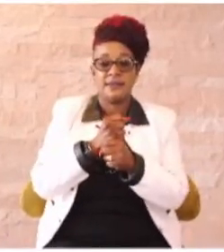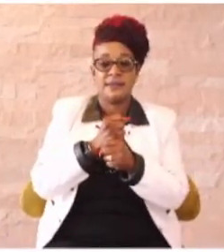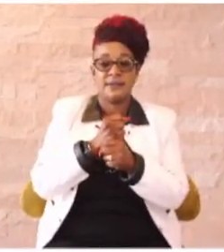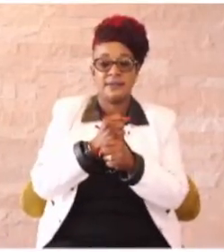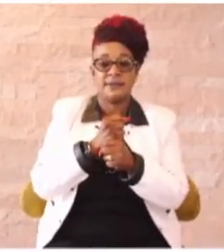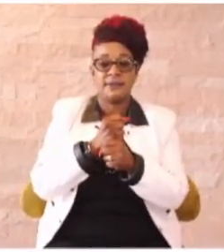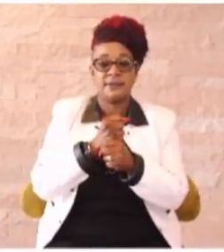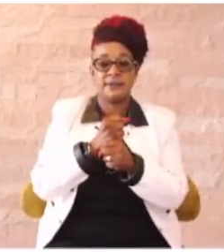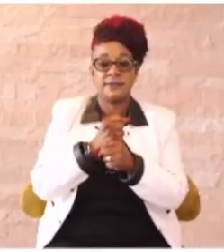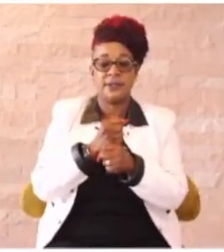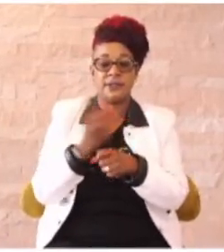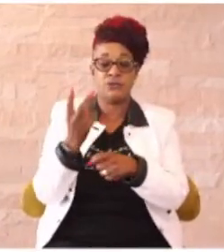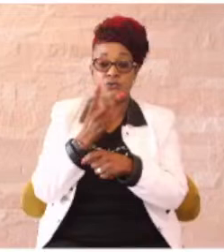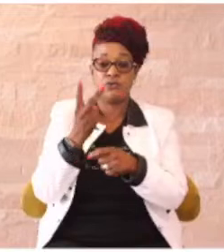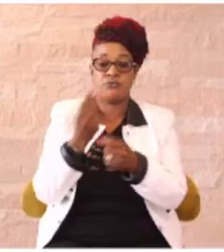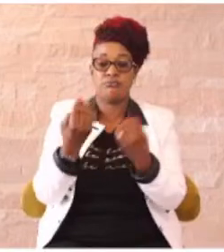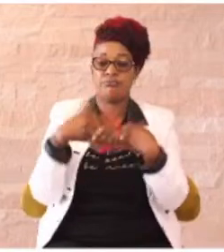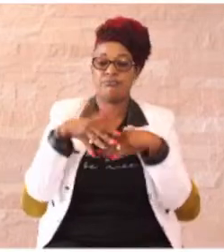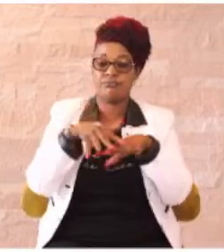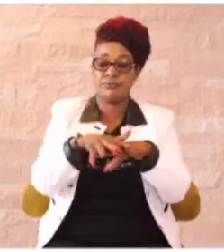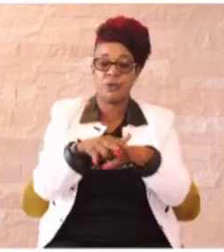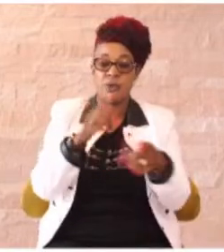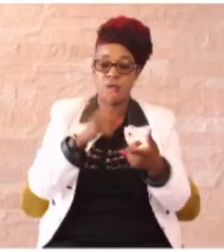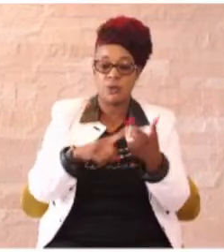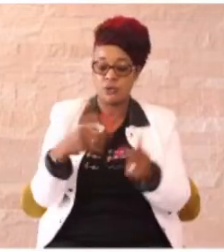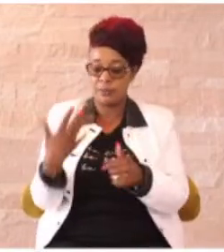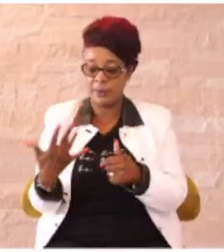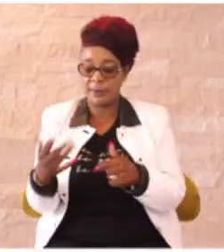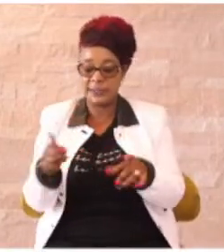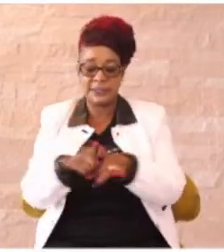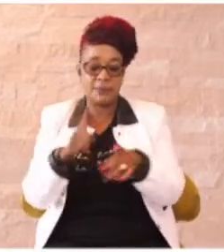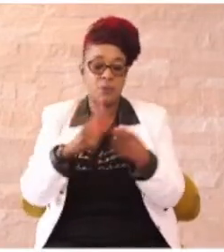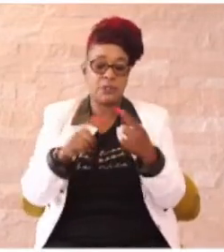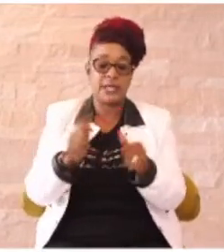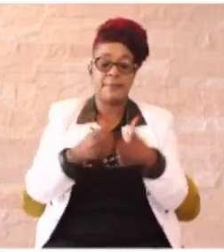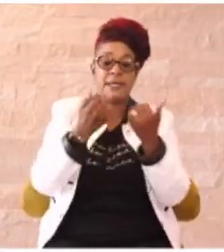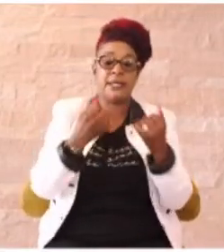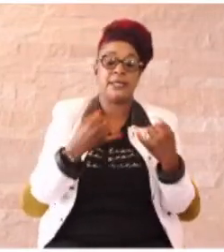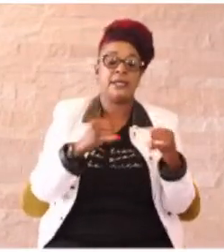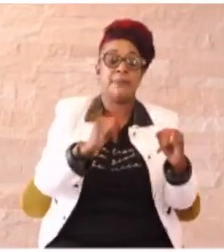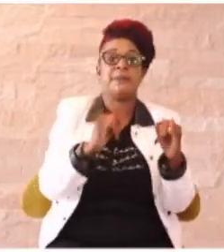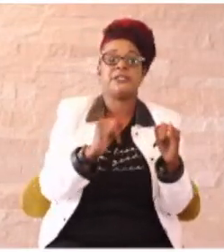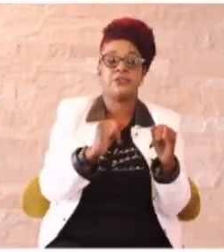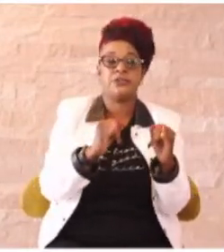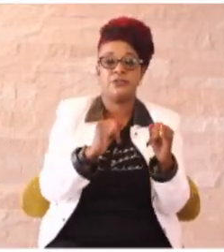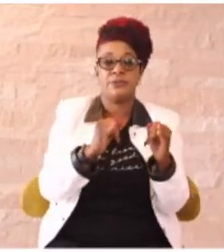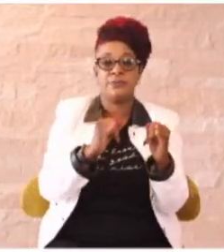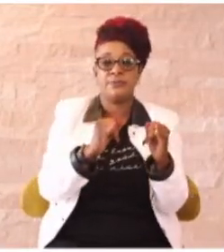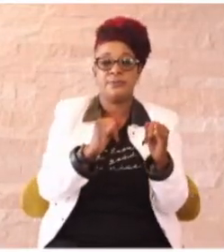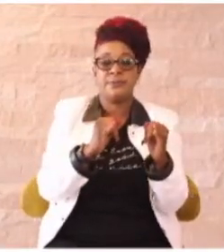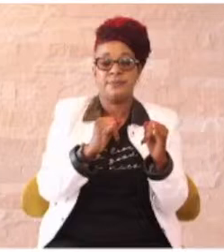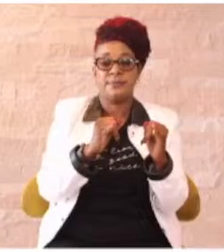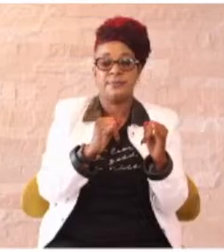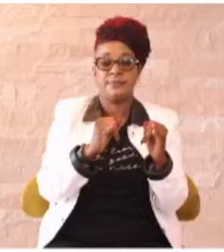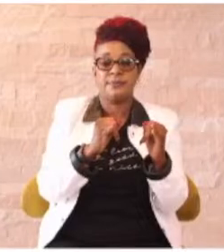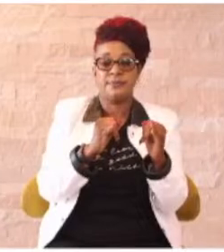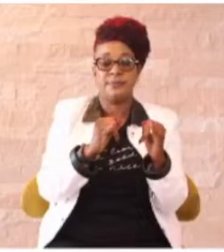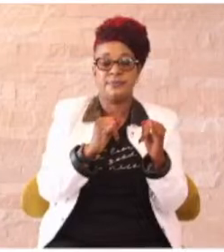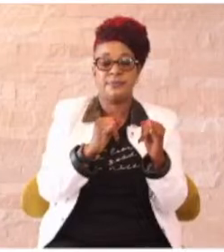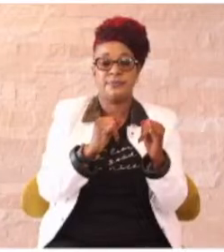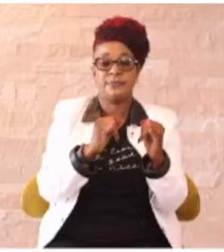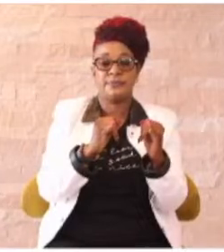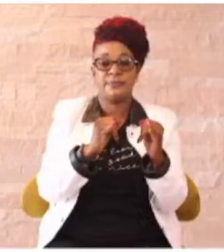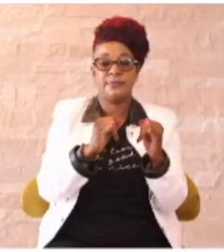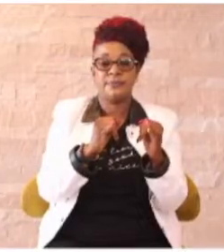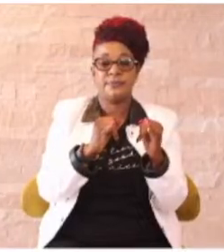those two match, like what is on paper is what is really happening. That conversation was really insightful for